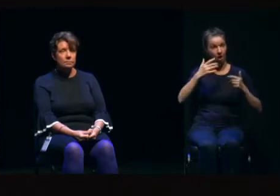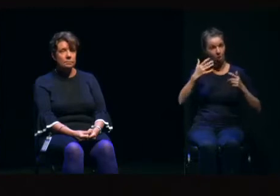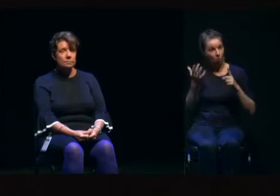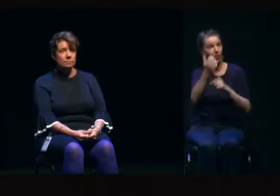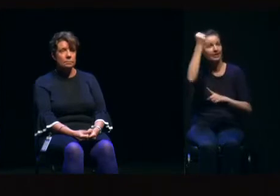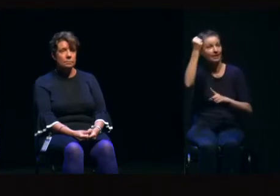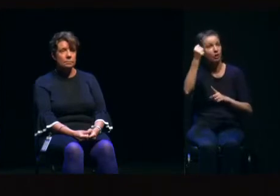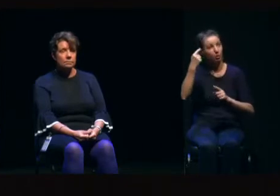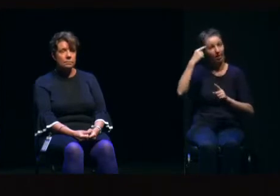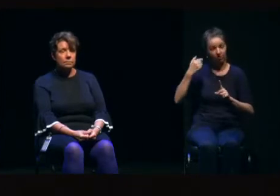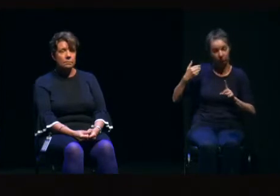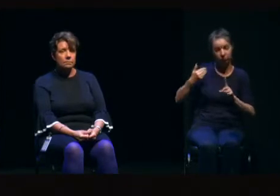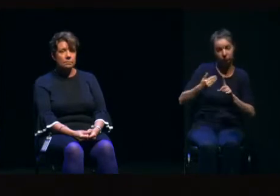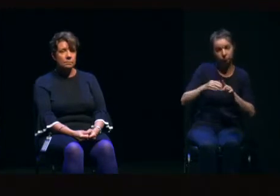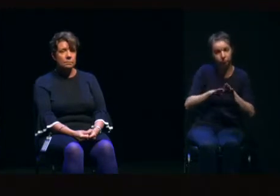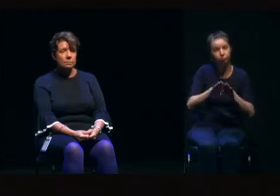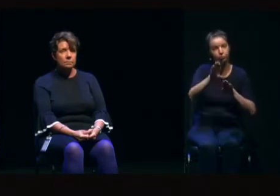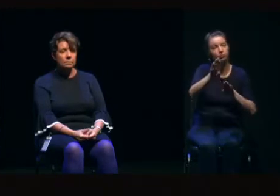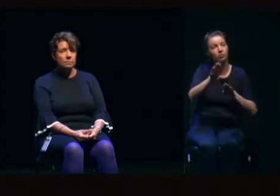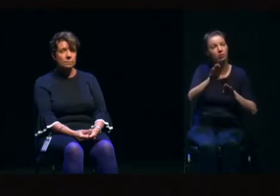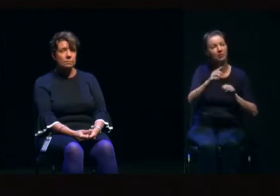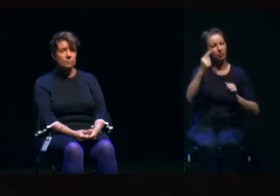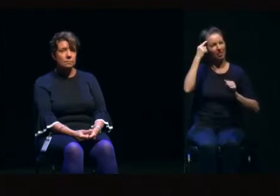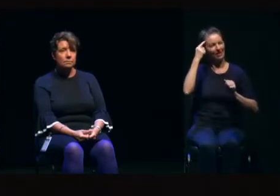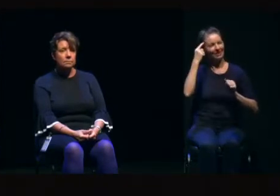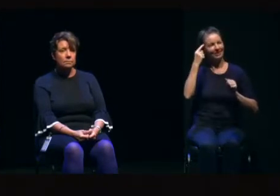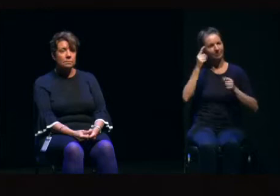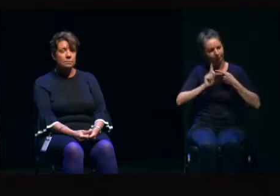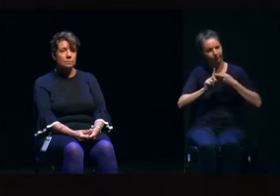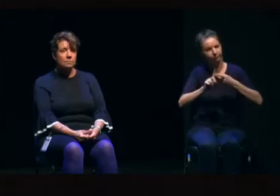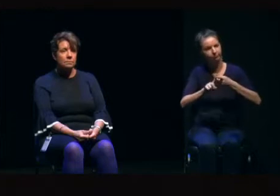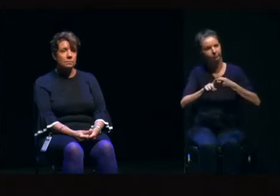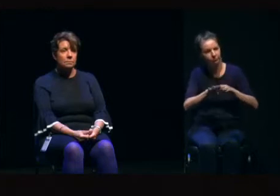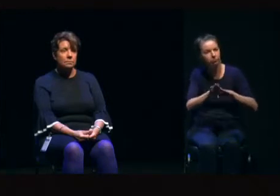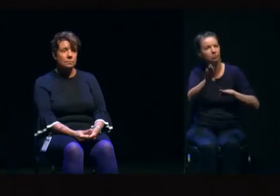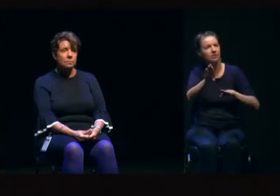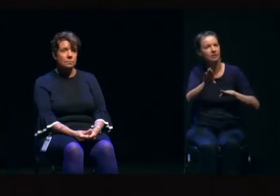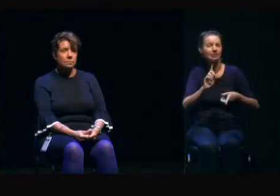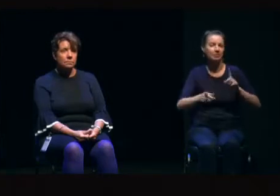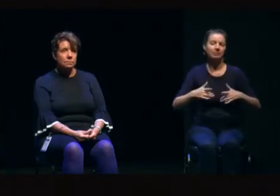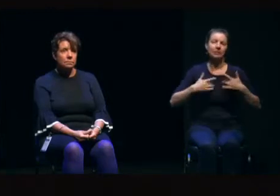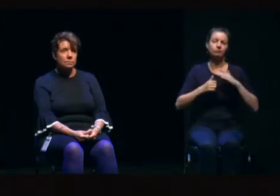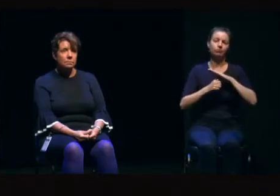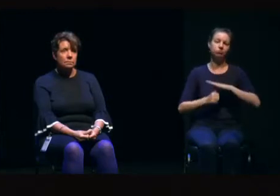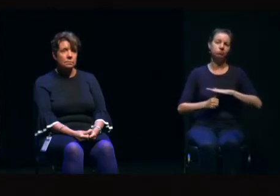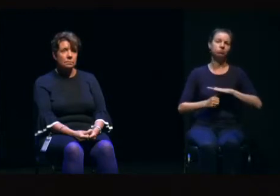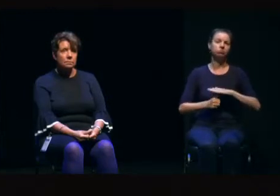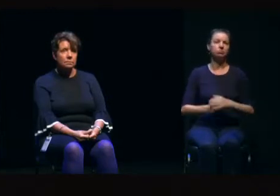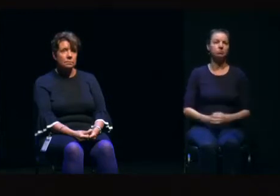Are we making progress, but are we prevailing? It's sometimes you do feel a little despairing.